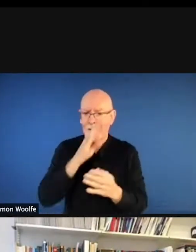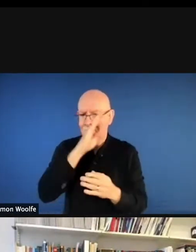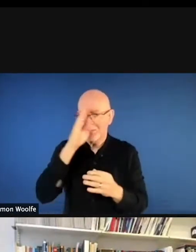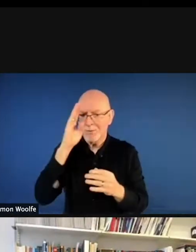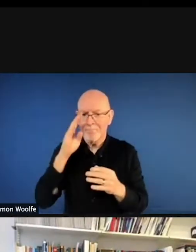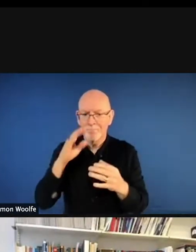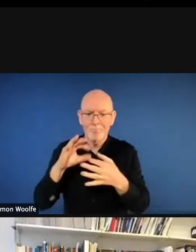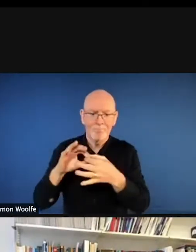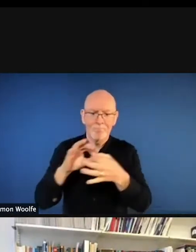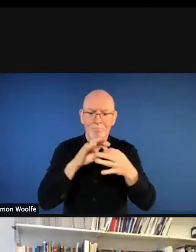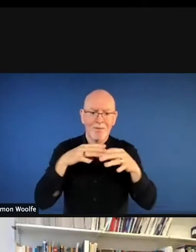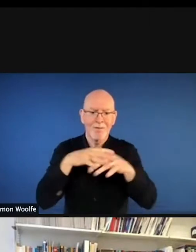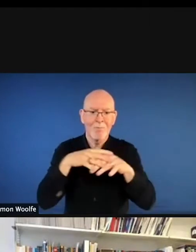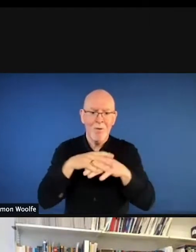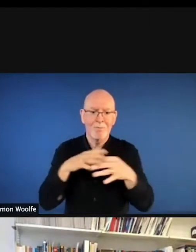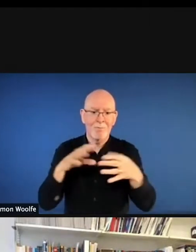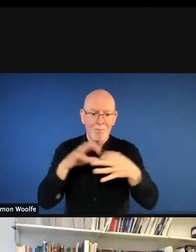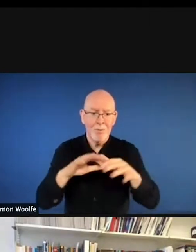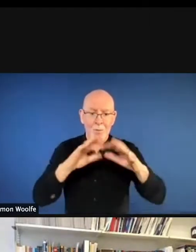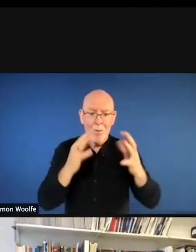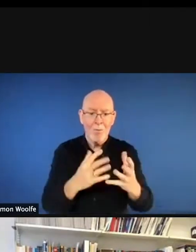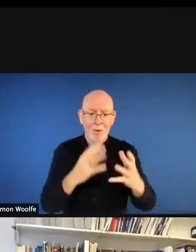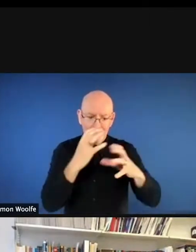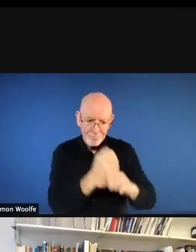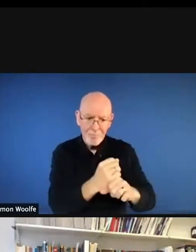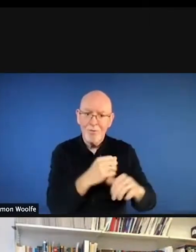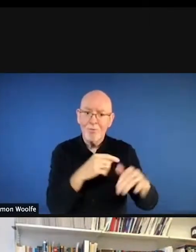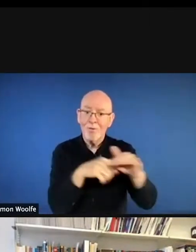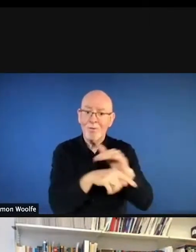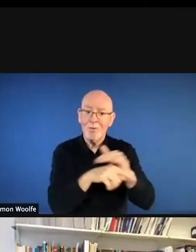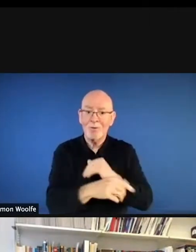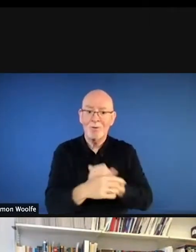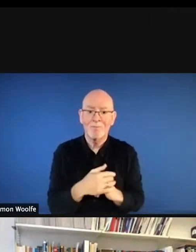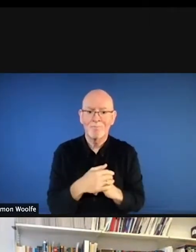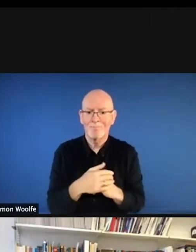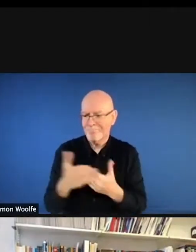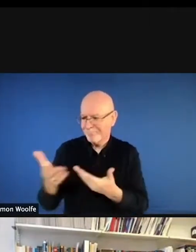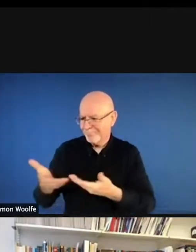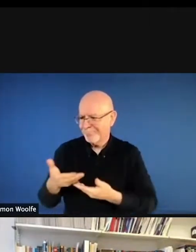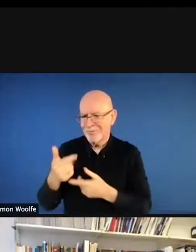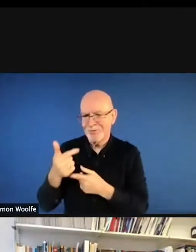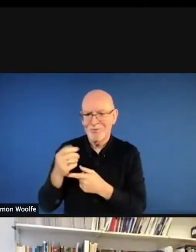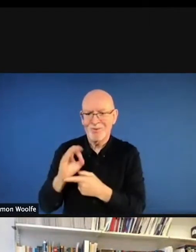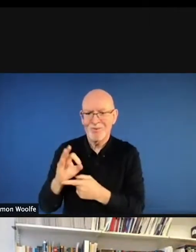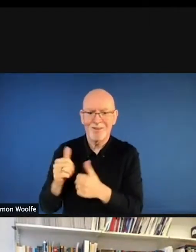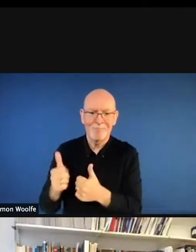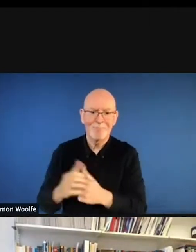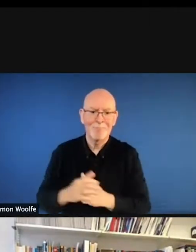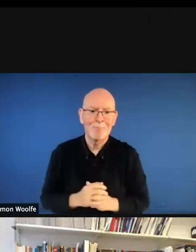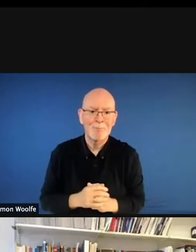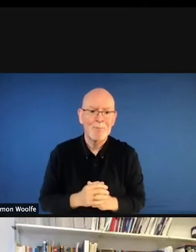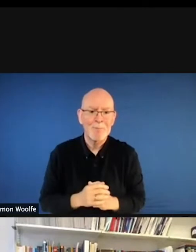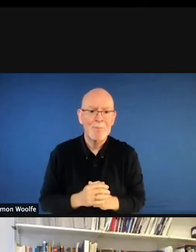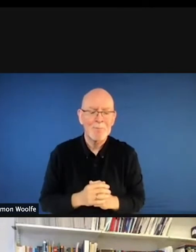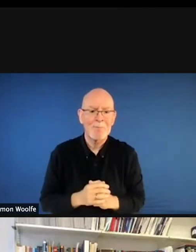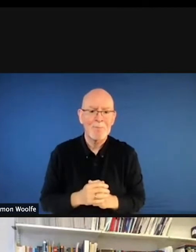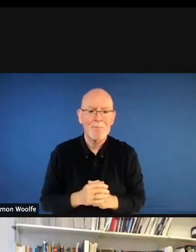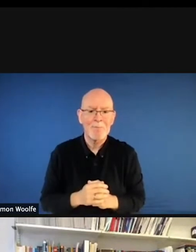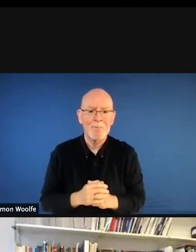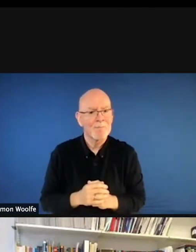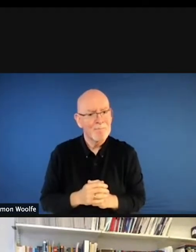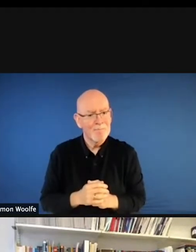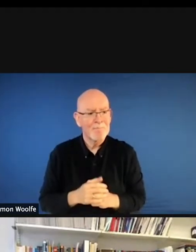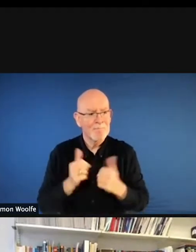thank you. Hi, everyone. Thanks for being here. And Roxandra Boujour, Camp Coordination and Camp